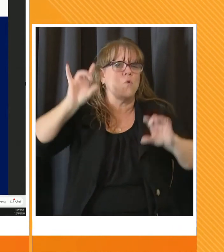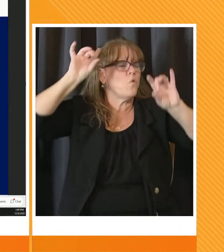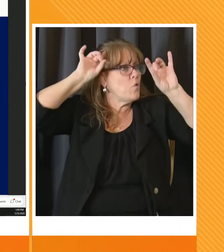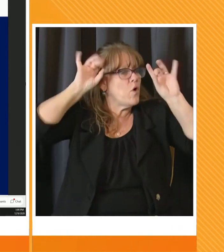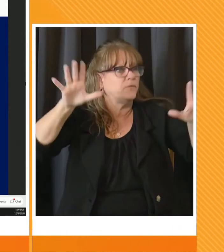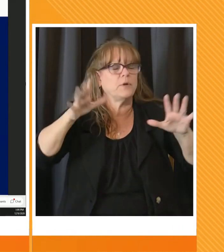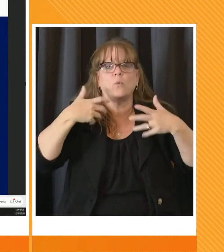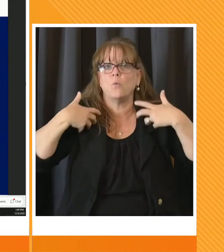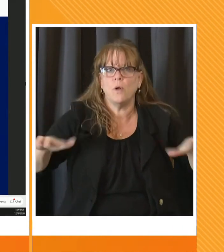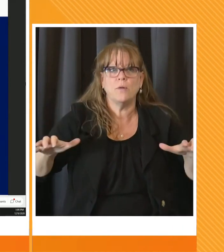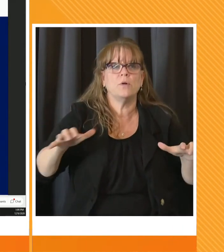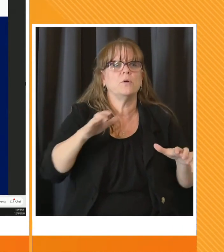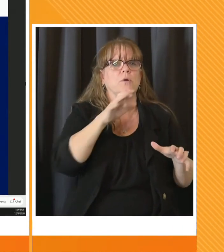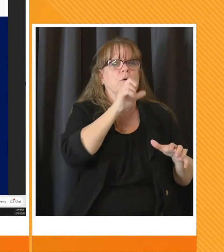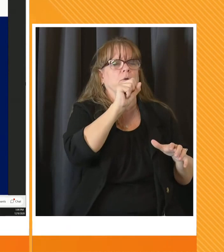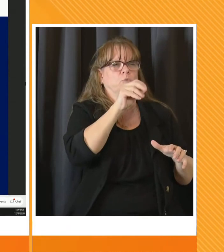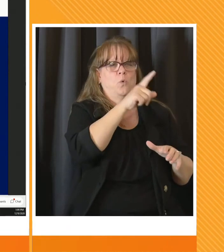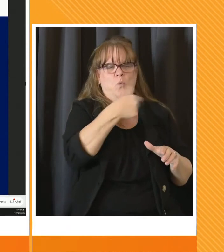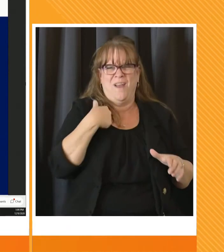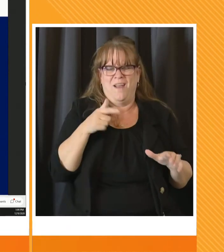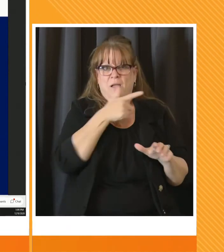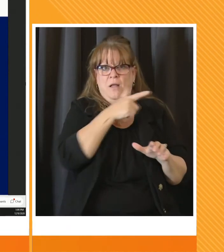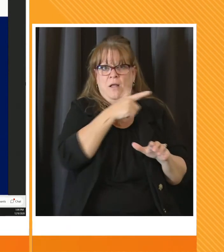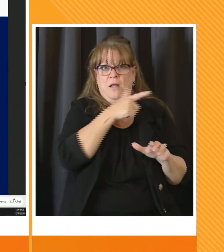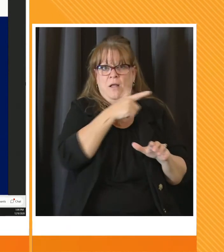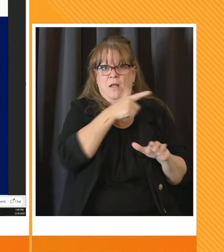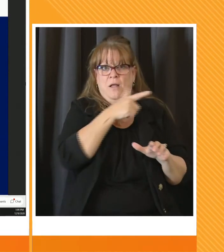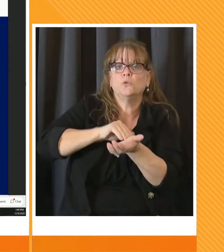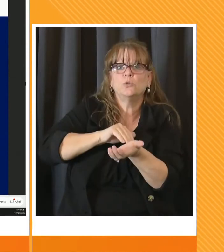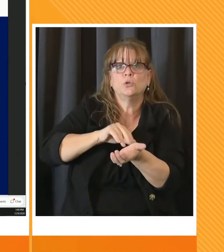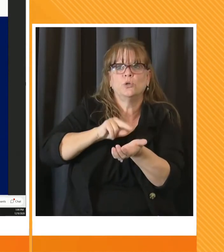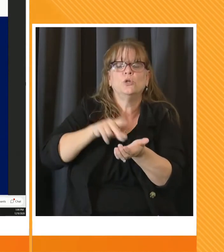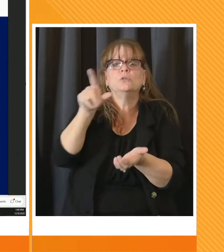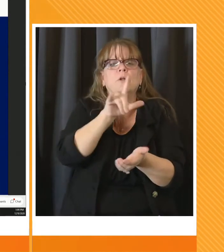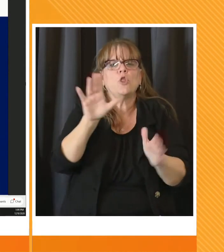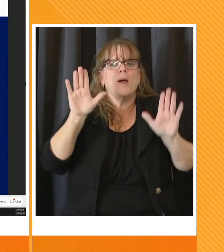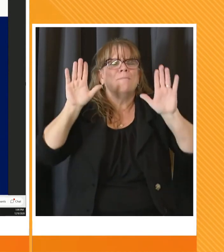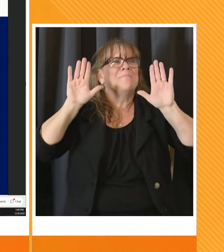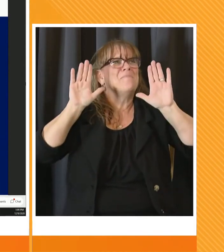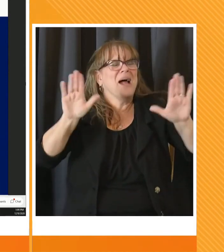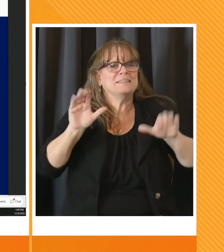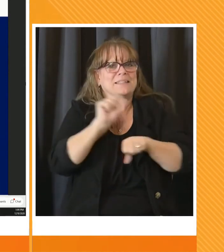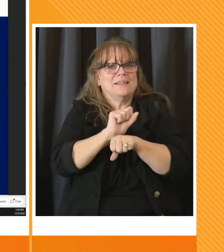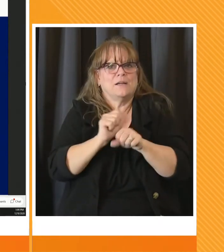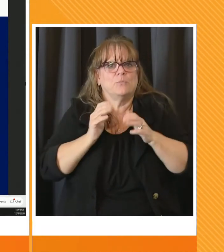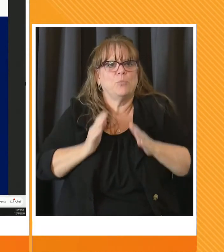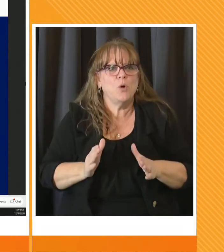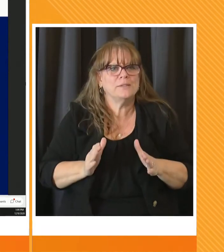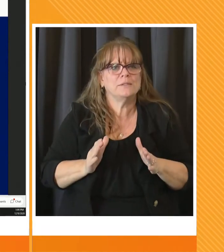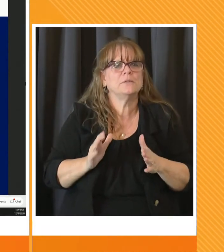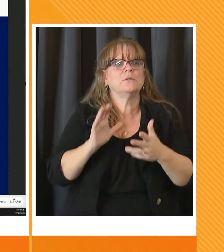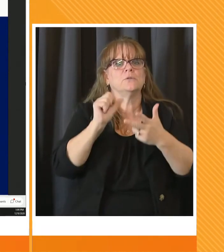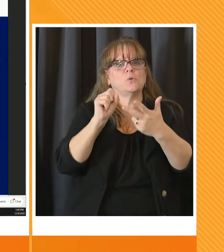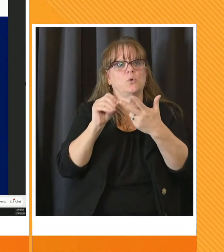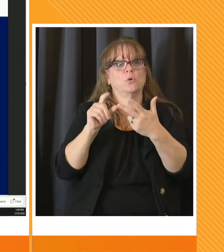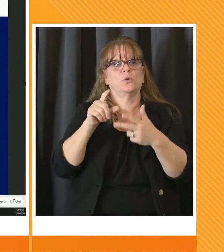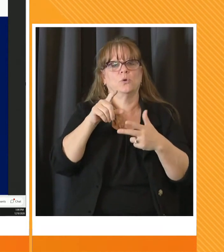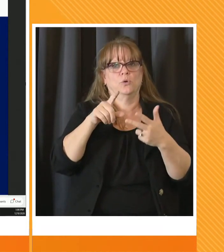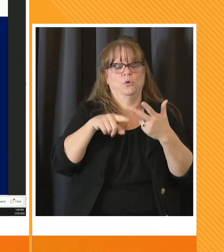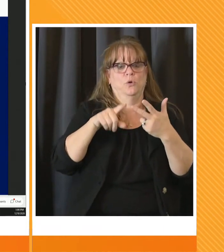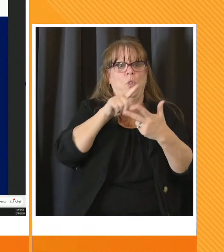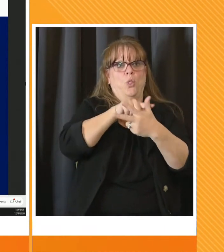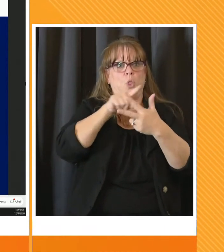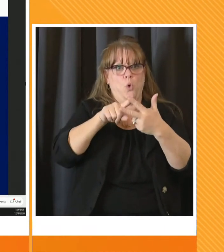we have built out 3 alternative care sites that, if necessary, could add up to 2,200 hospital beds across the